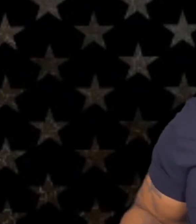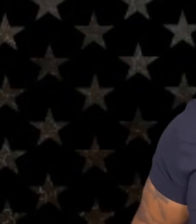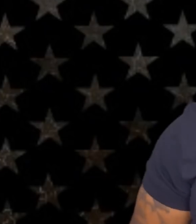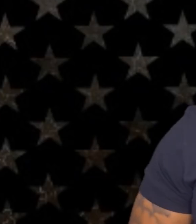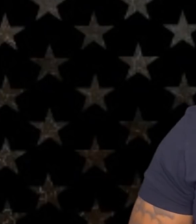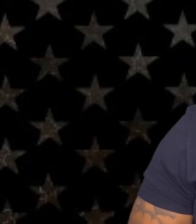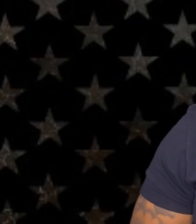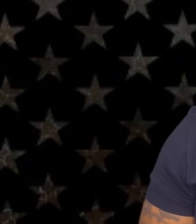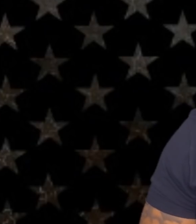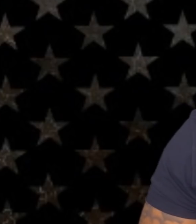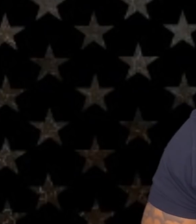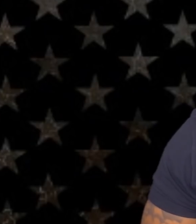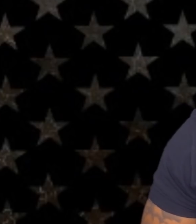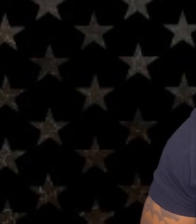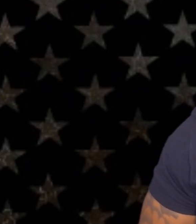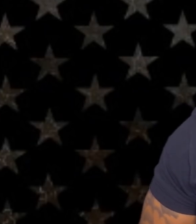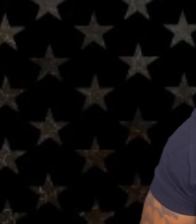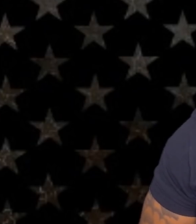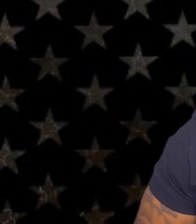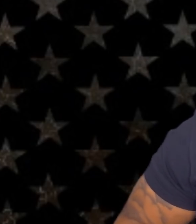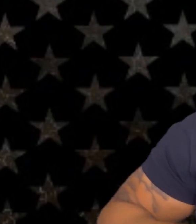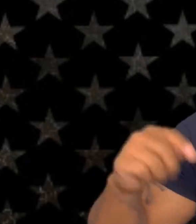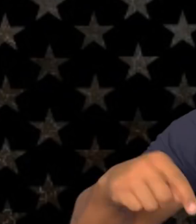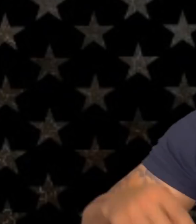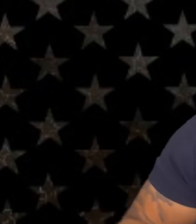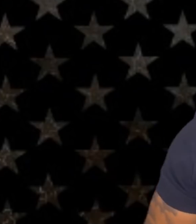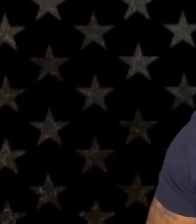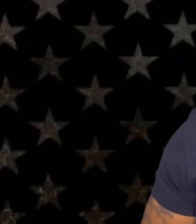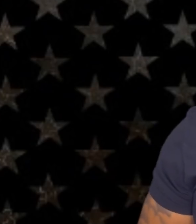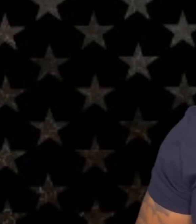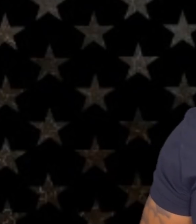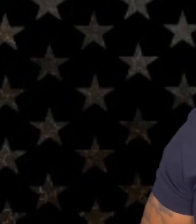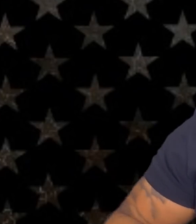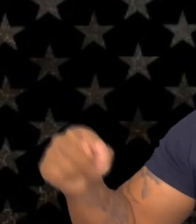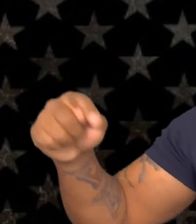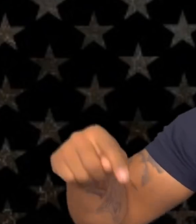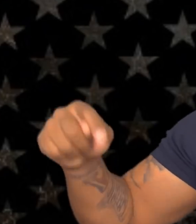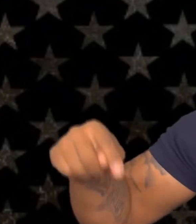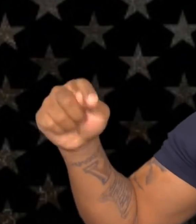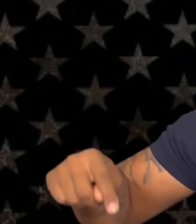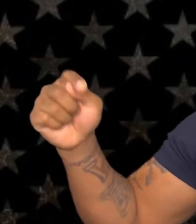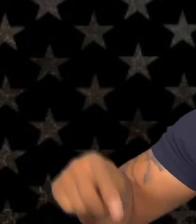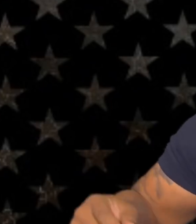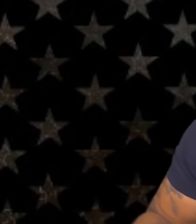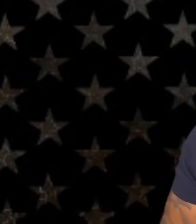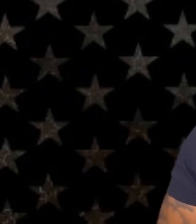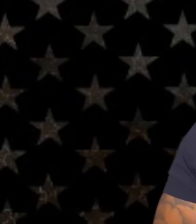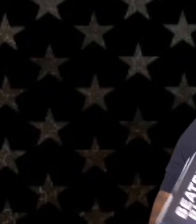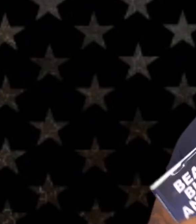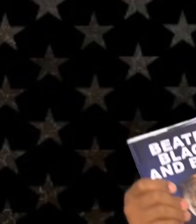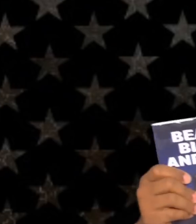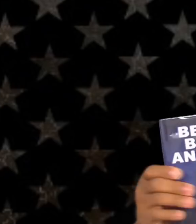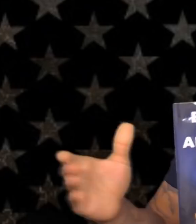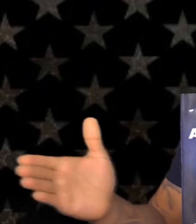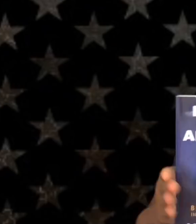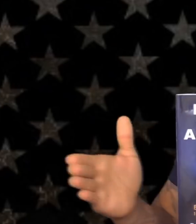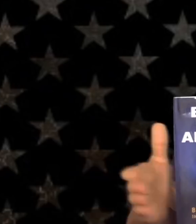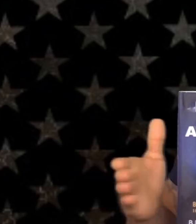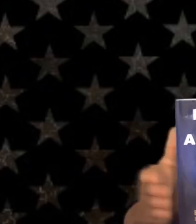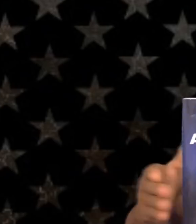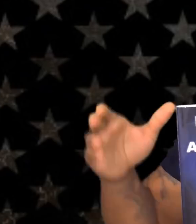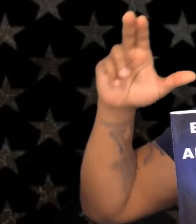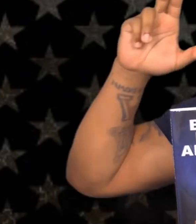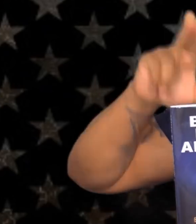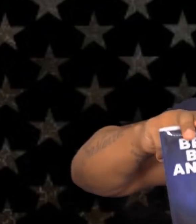This video is brought to you by The Officer Tatum Store. The Officer Tatum Store. Make sure you get the merch link in the description section. Our warehouse is now open in Scottsdale, Arizona. Also, books